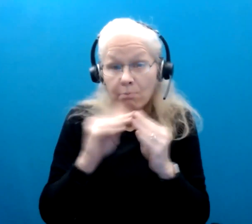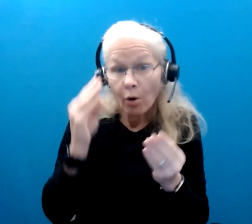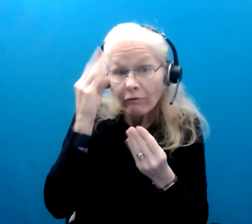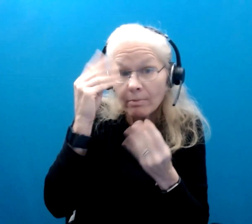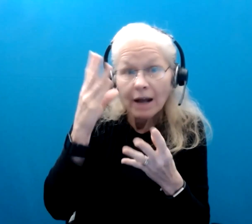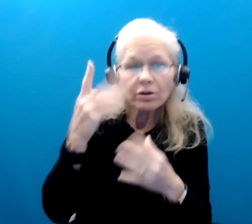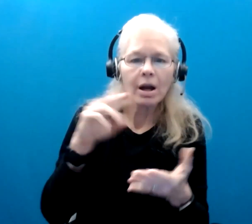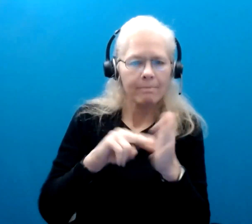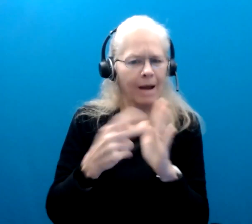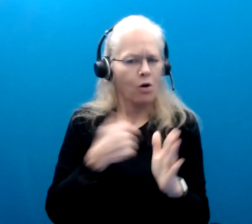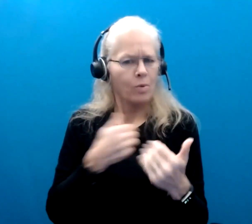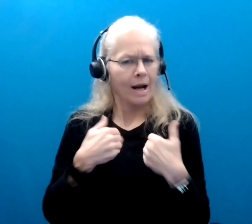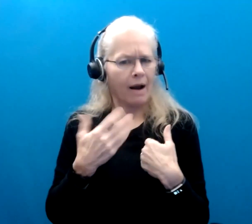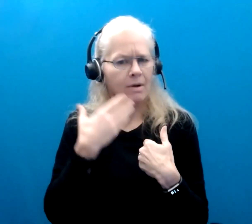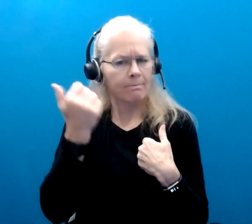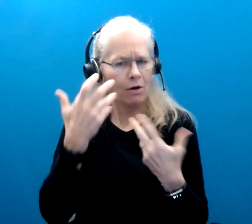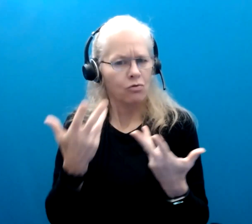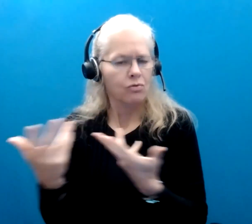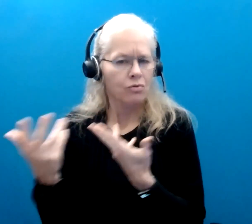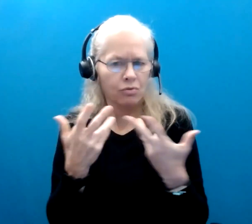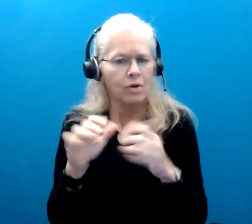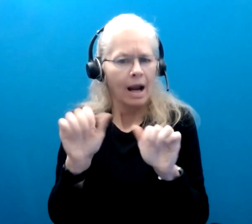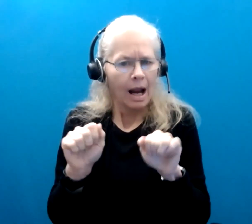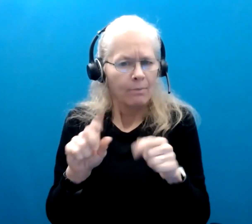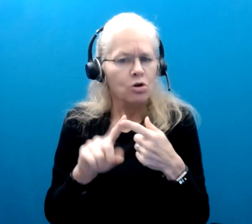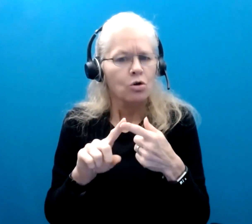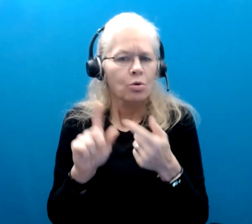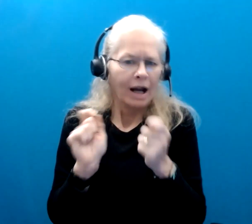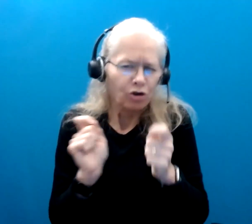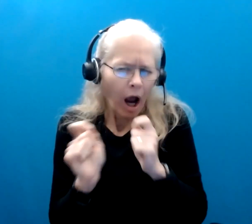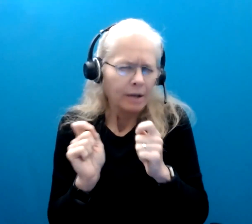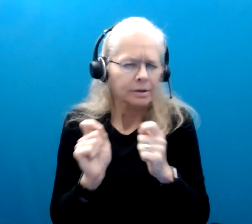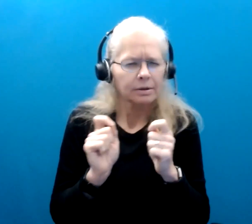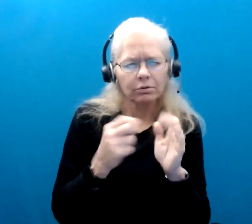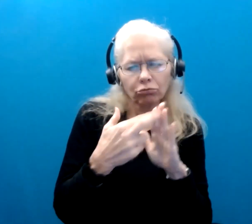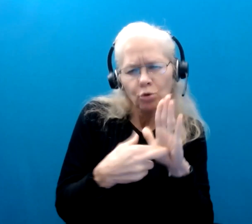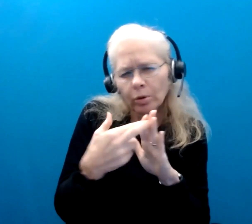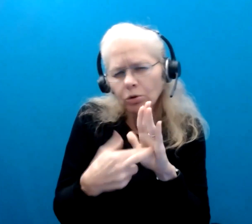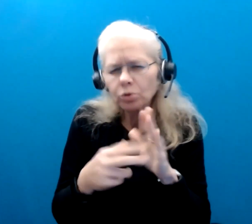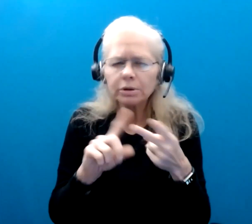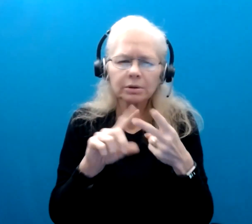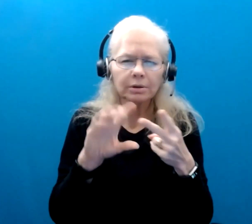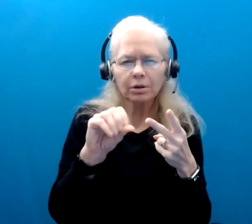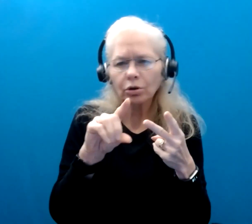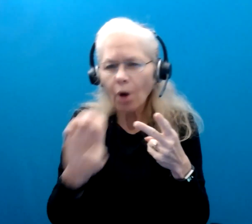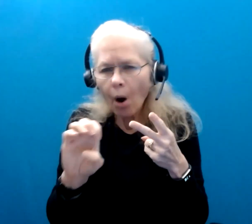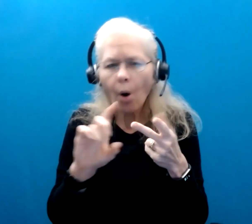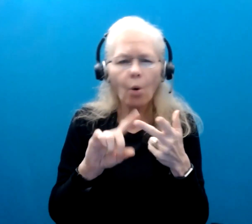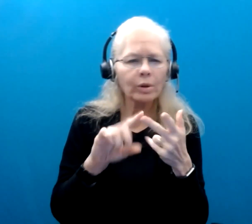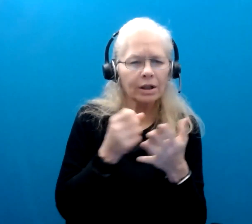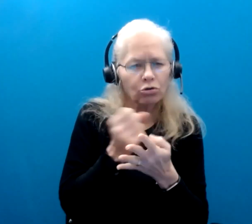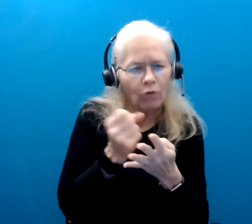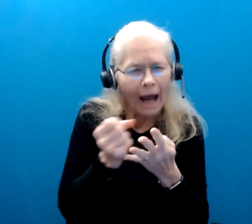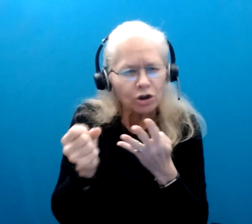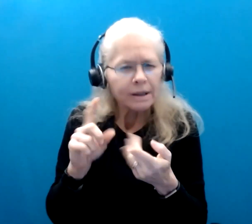we are to adjust regulations and code and strategies to respond and to the